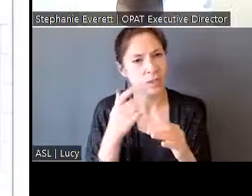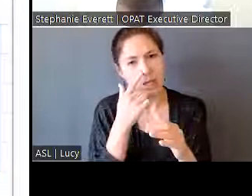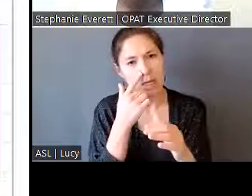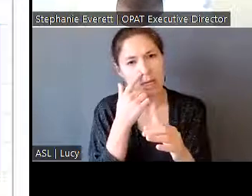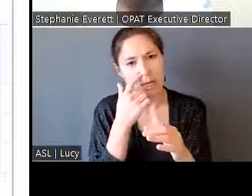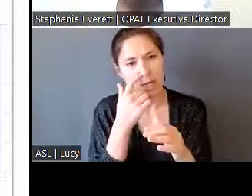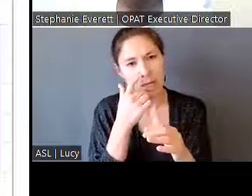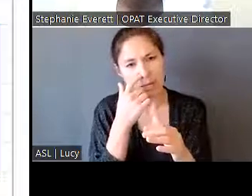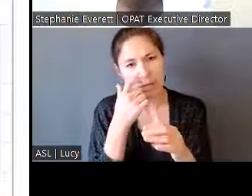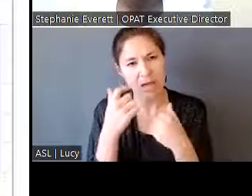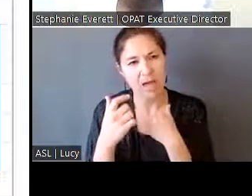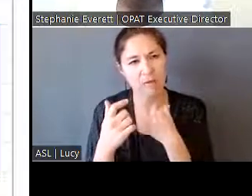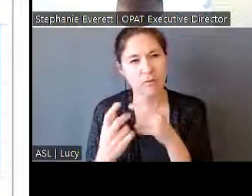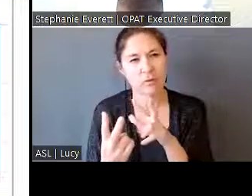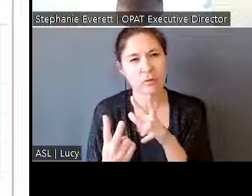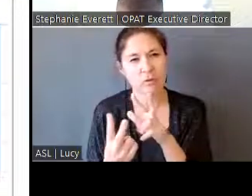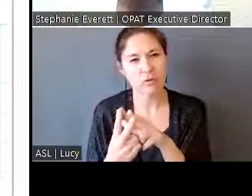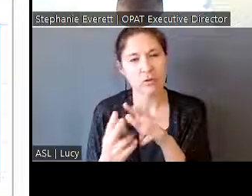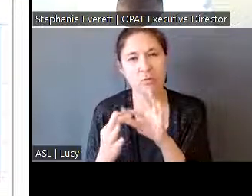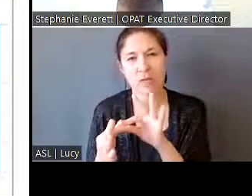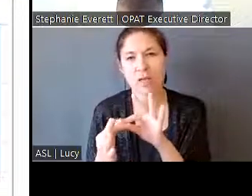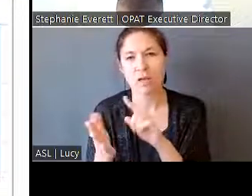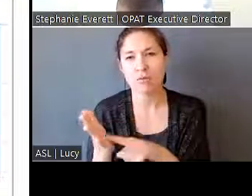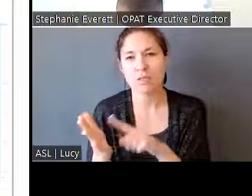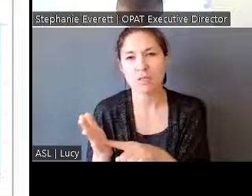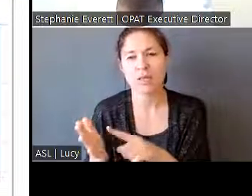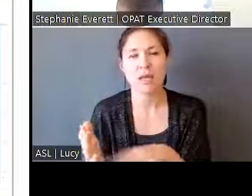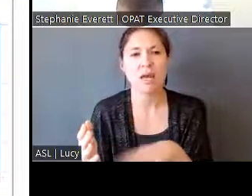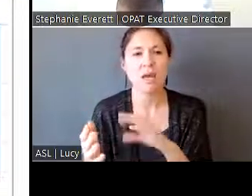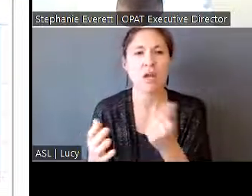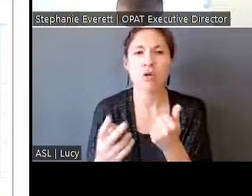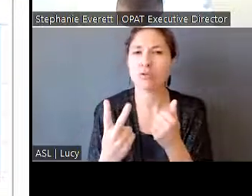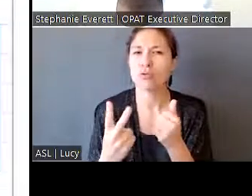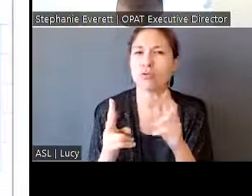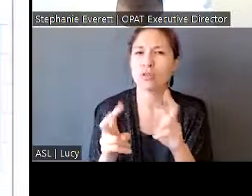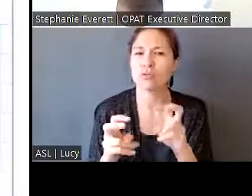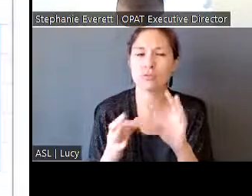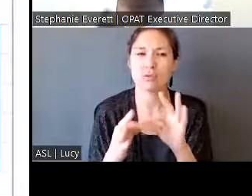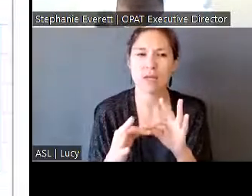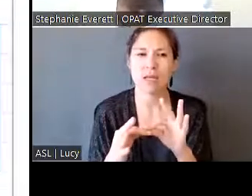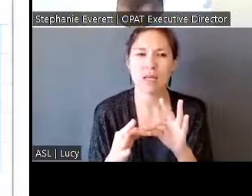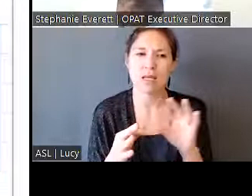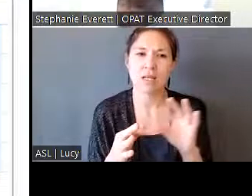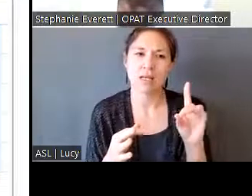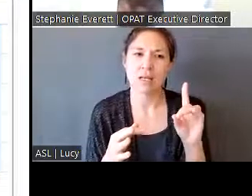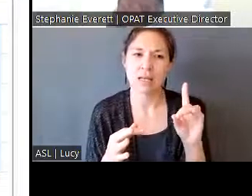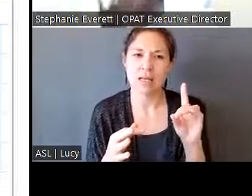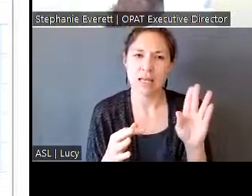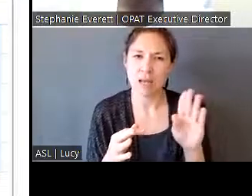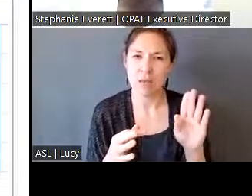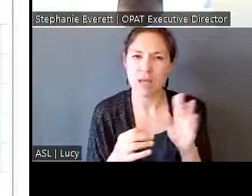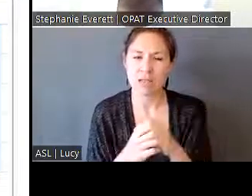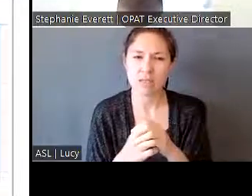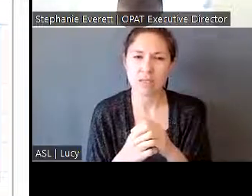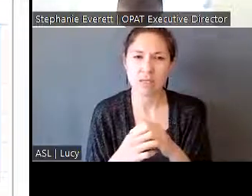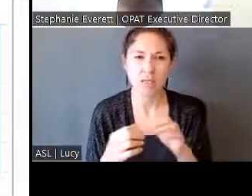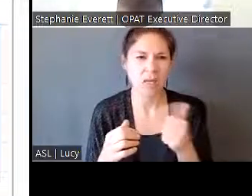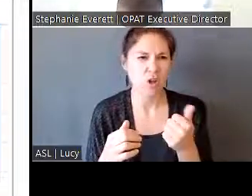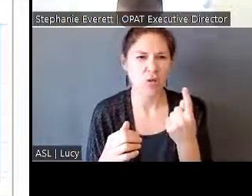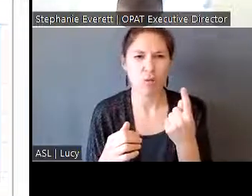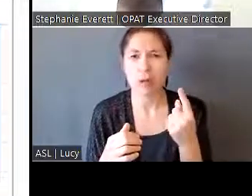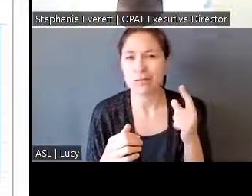issues were regarding the Brick Gang database, and 1 is a miscellaneous / out of